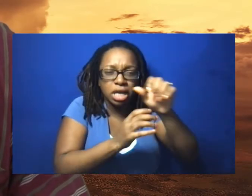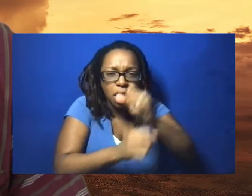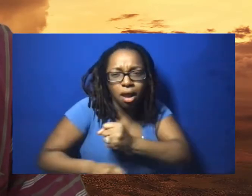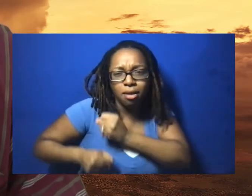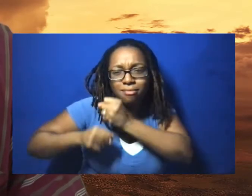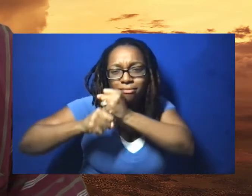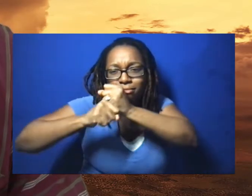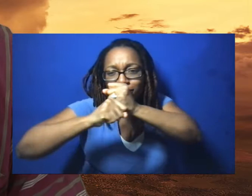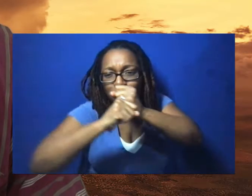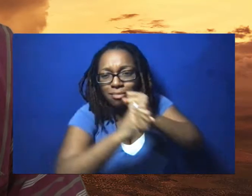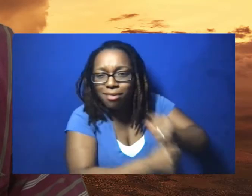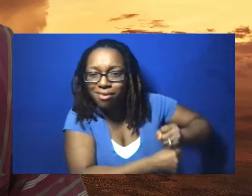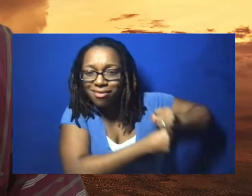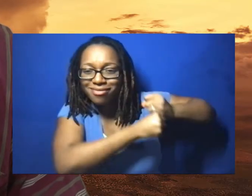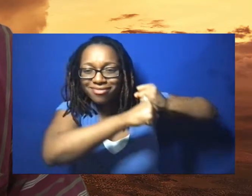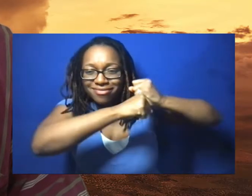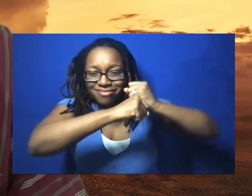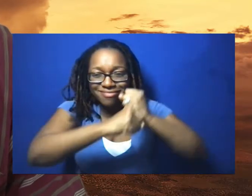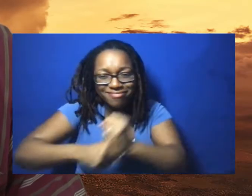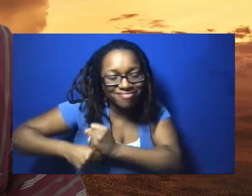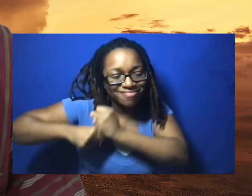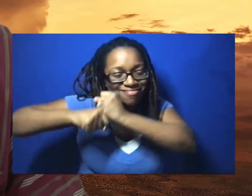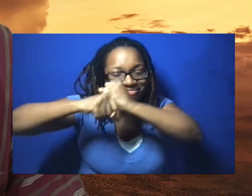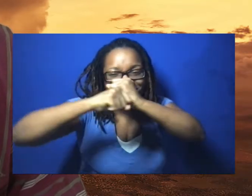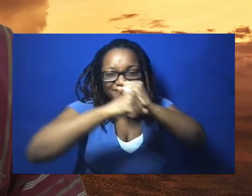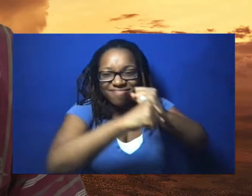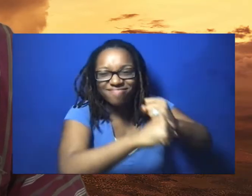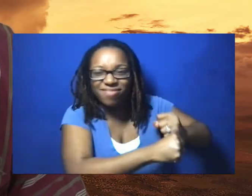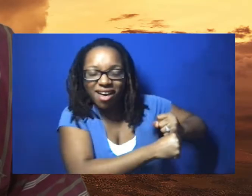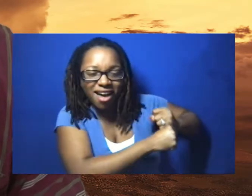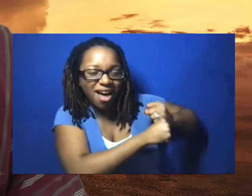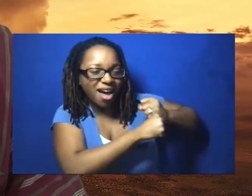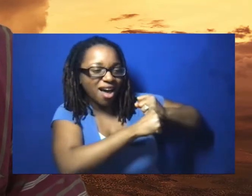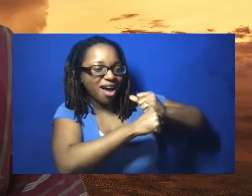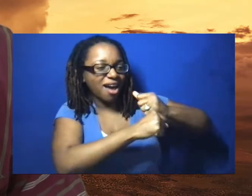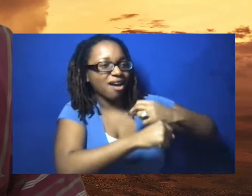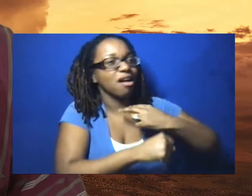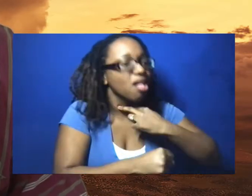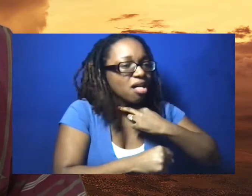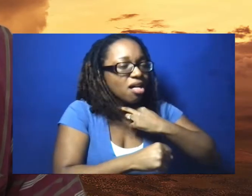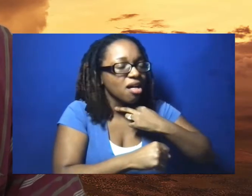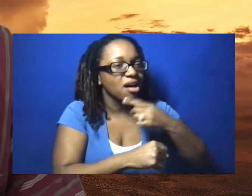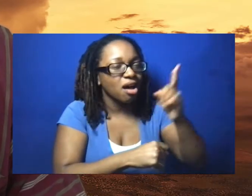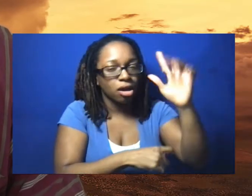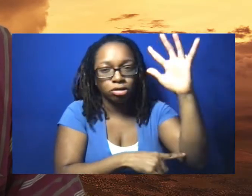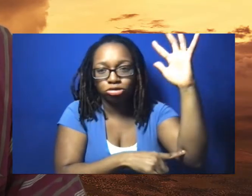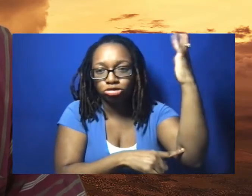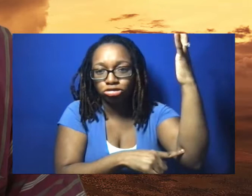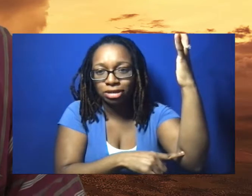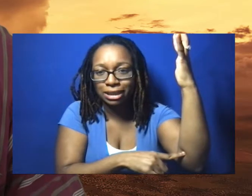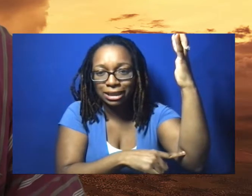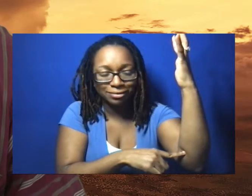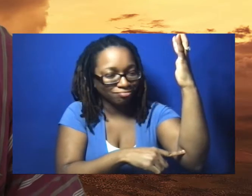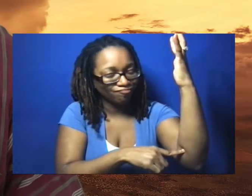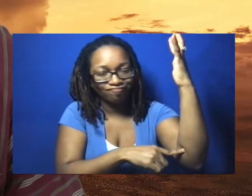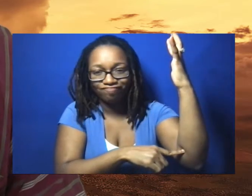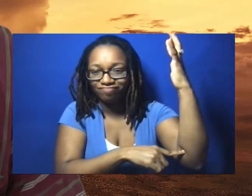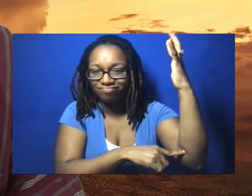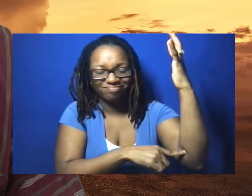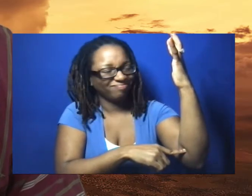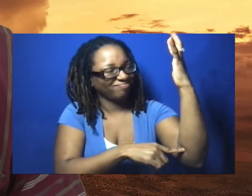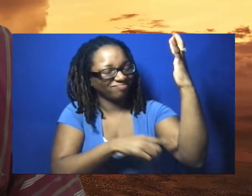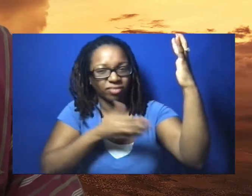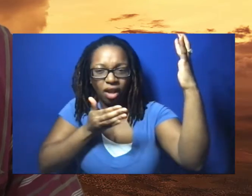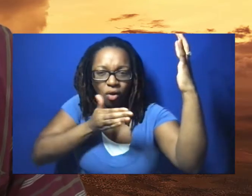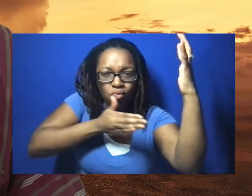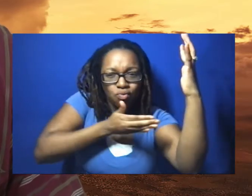And he came to a point in the river where there was a big tree blocking his